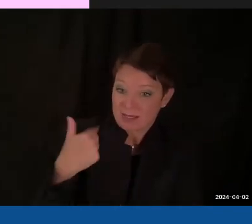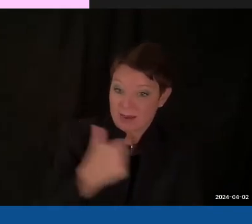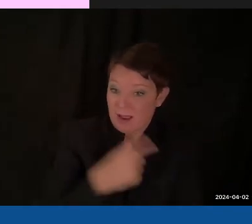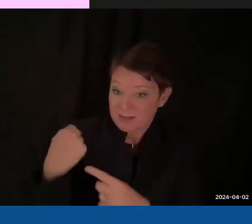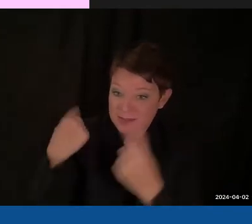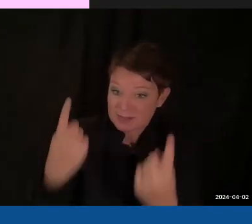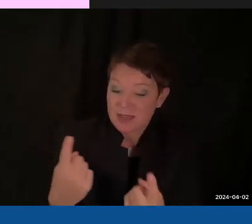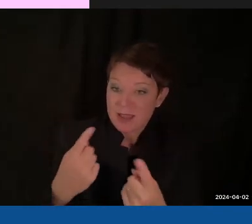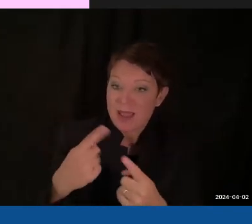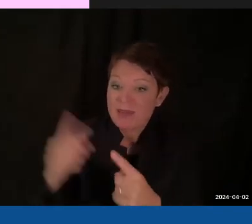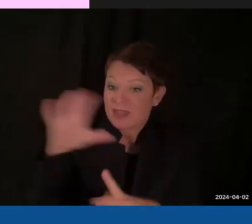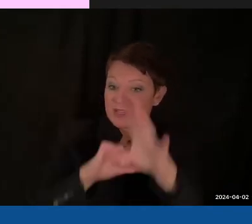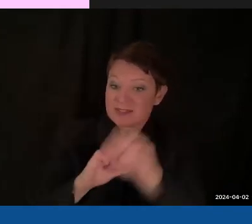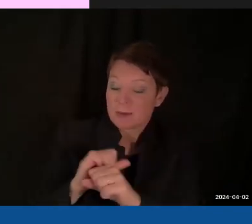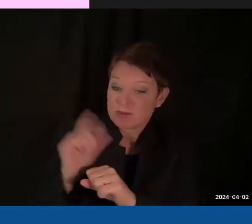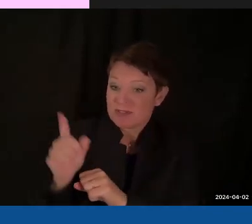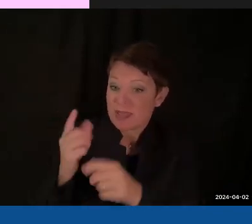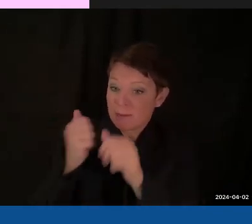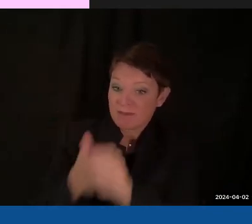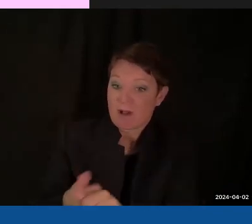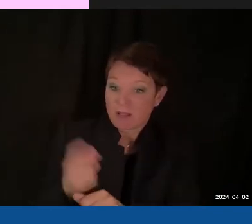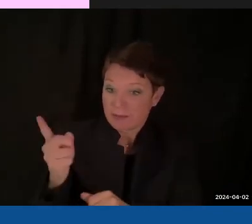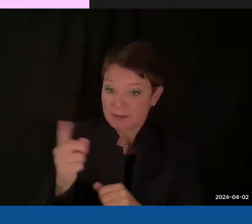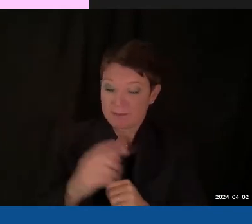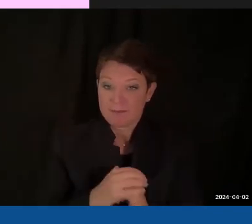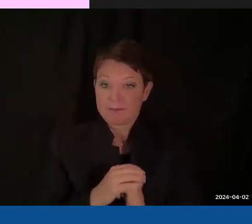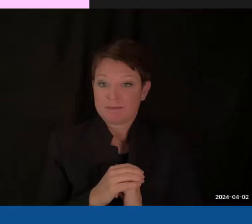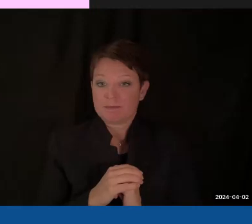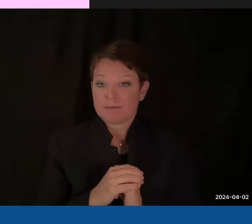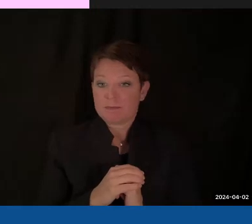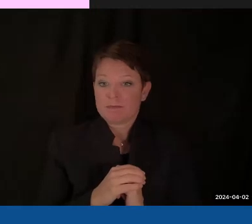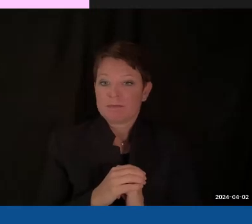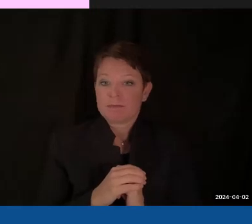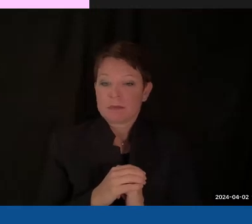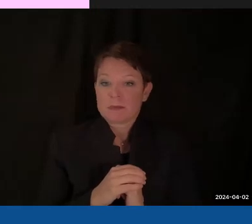us and the assumptions that go along with it?